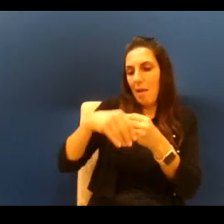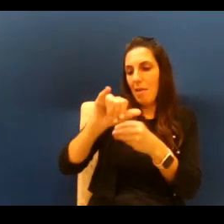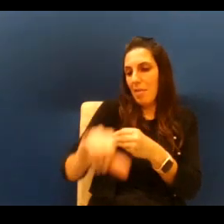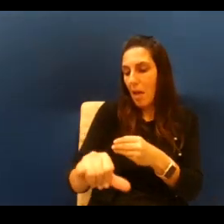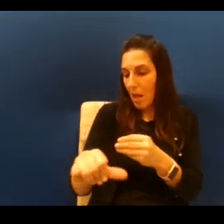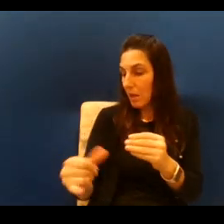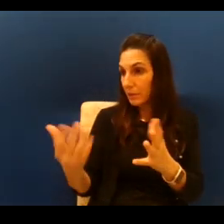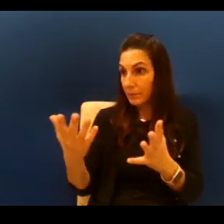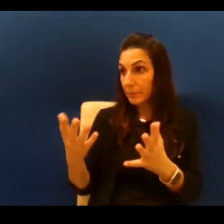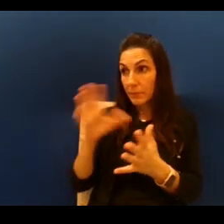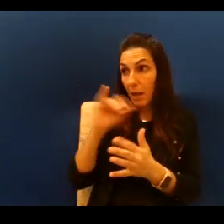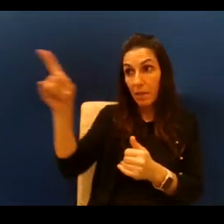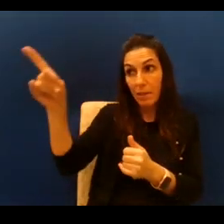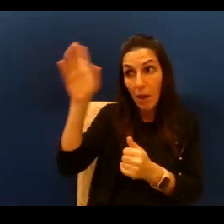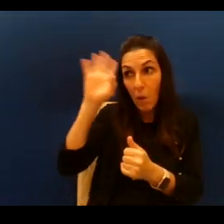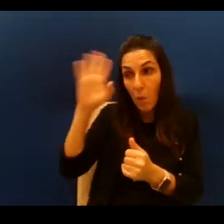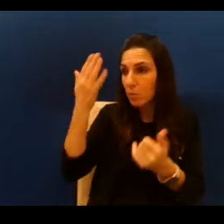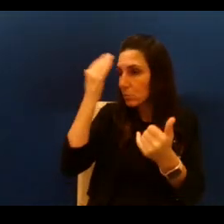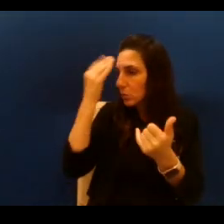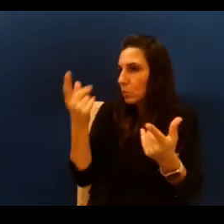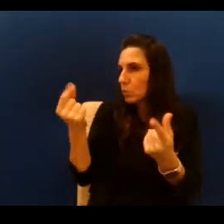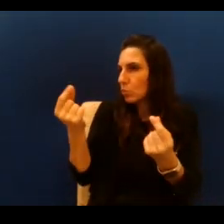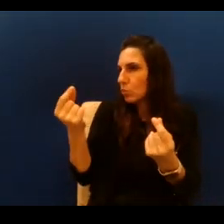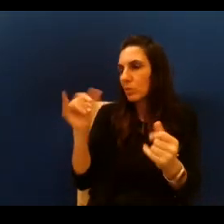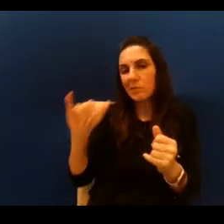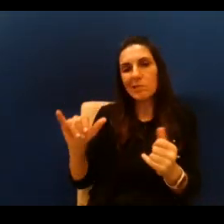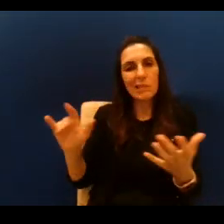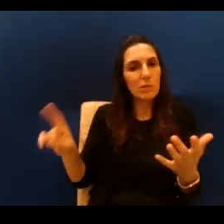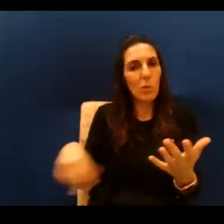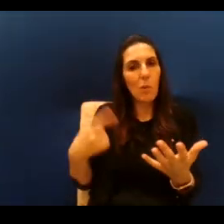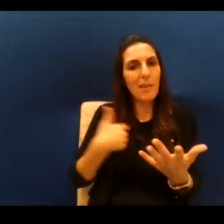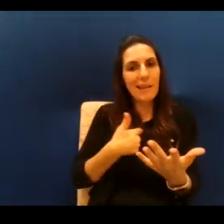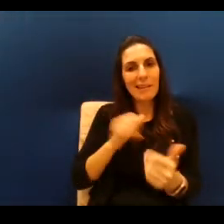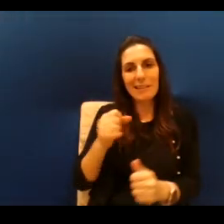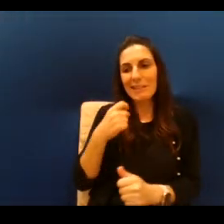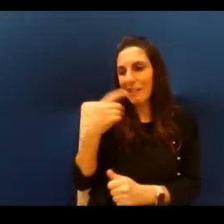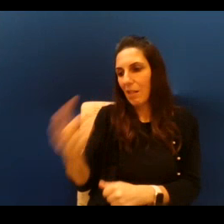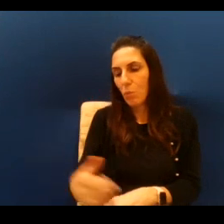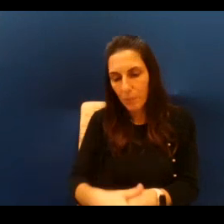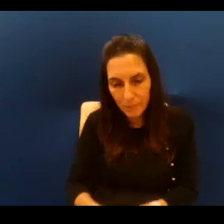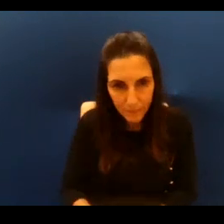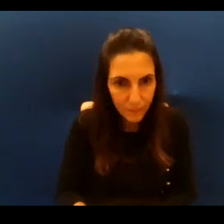purposes. That is the best that I can tell you on that.